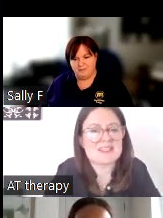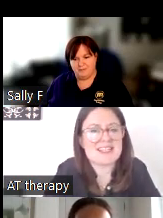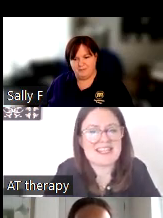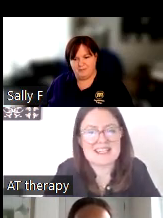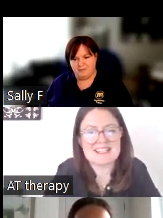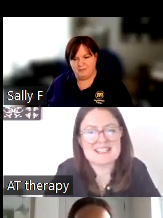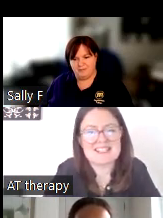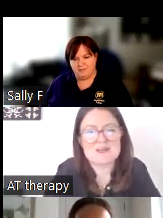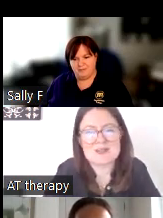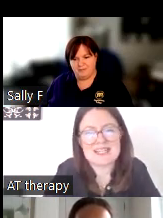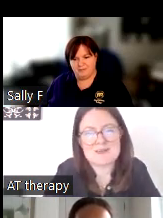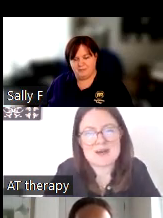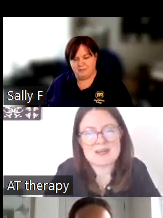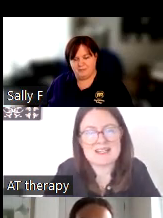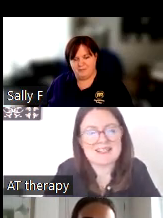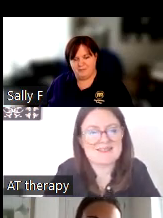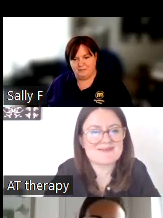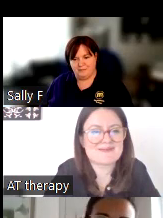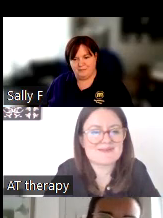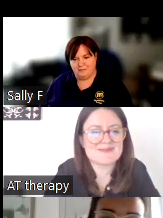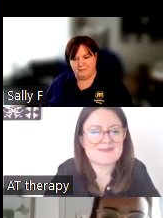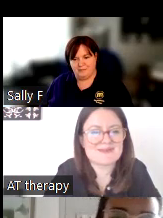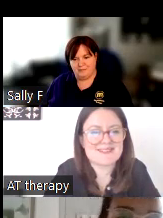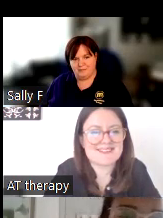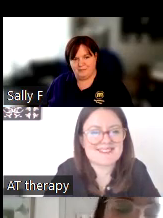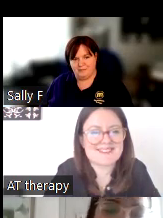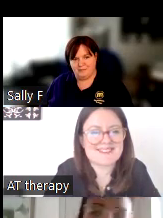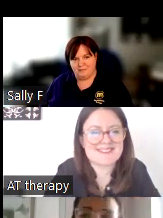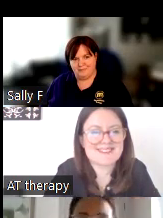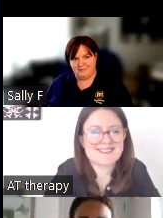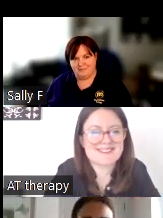it's worth it in the end. So just keep going.